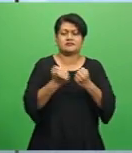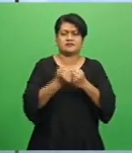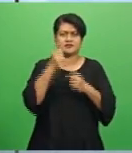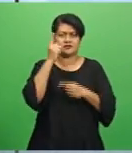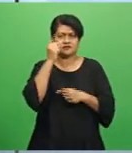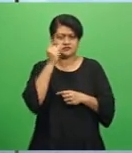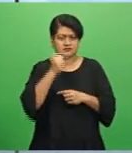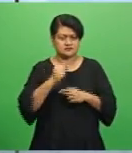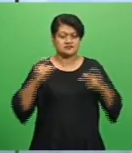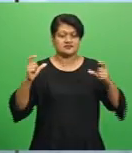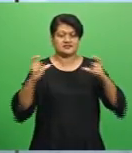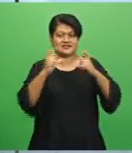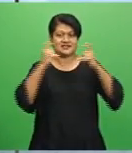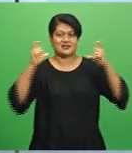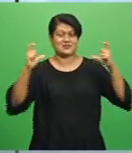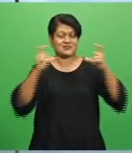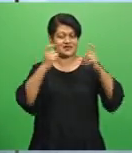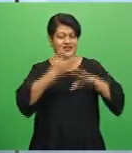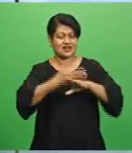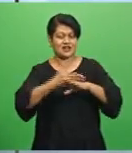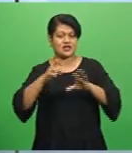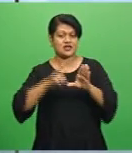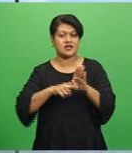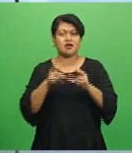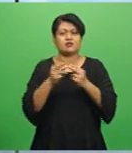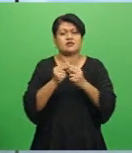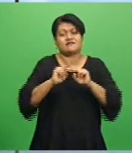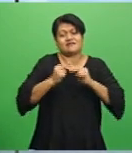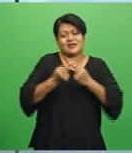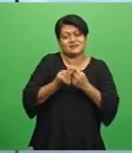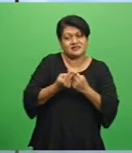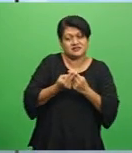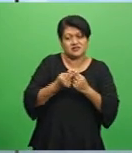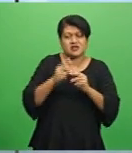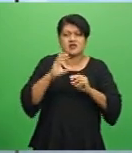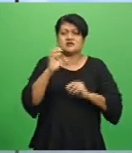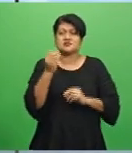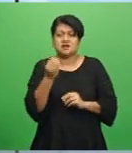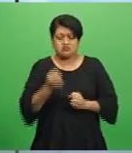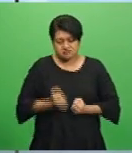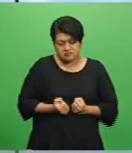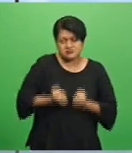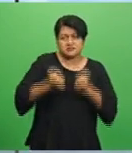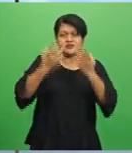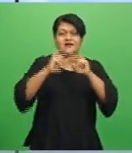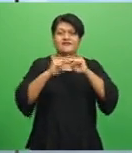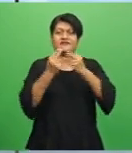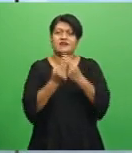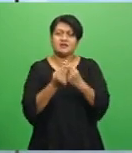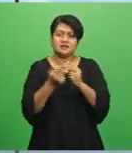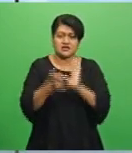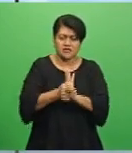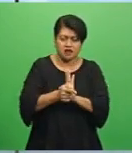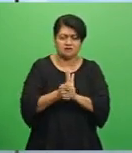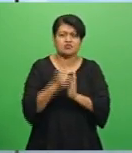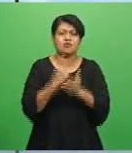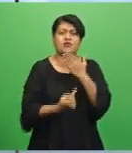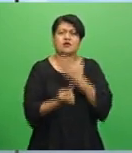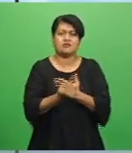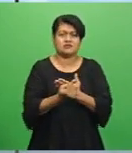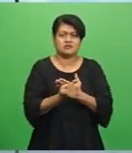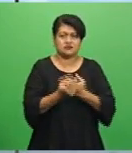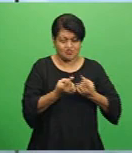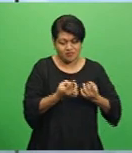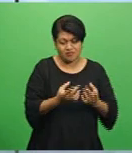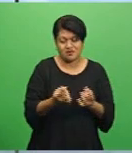be celebrating New Year with their loved ones, some are sacrificing their family time for an income to prepare their children